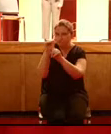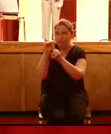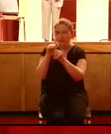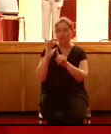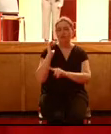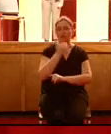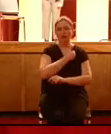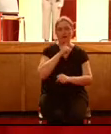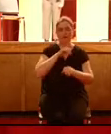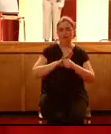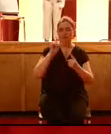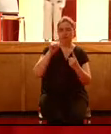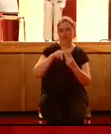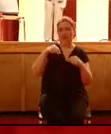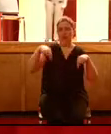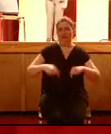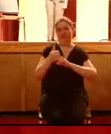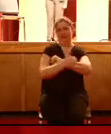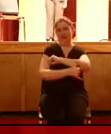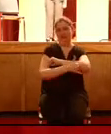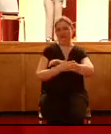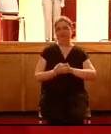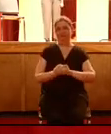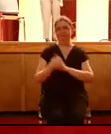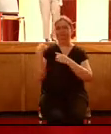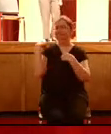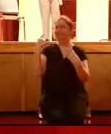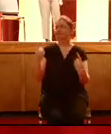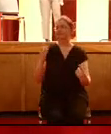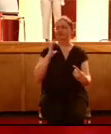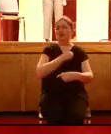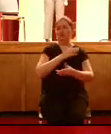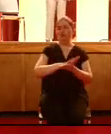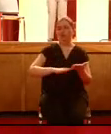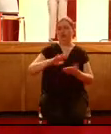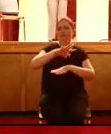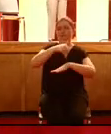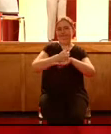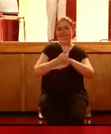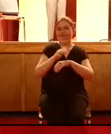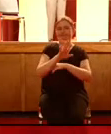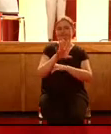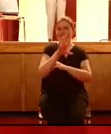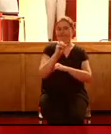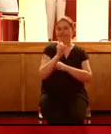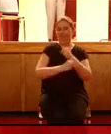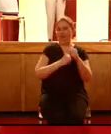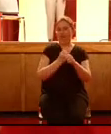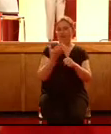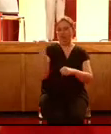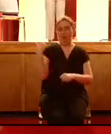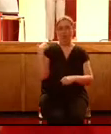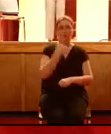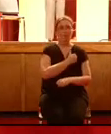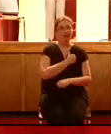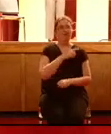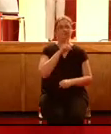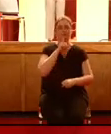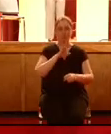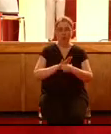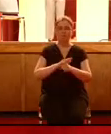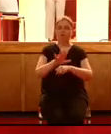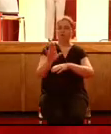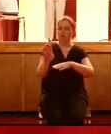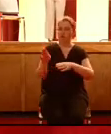County. Ever since our college was established more than 50 years ago, we have been committed to serving this region.